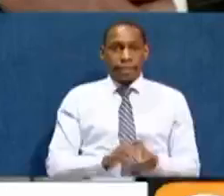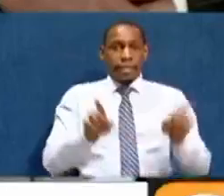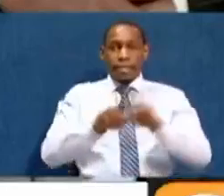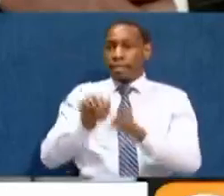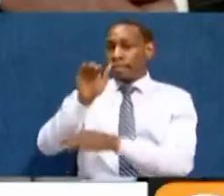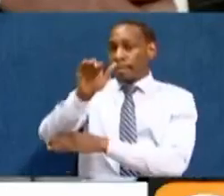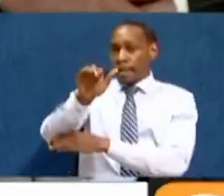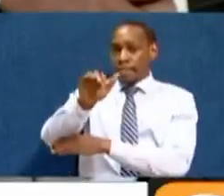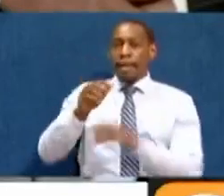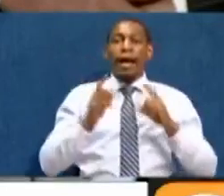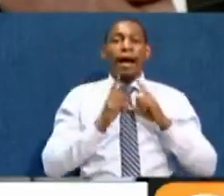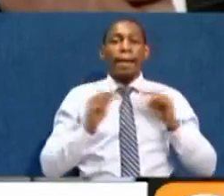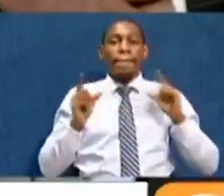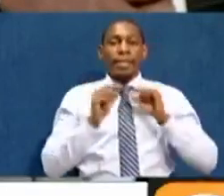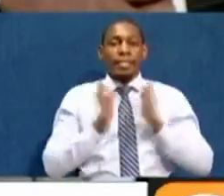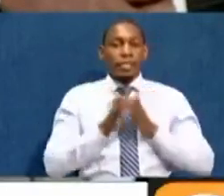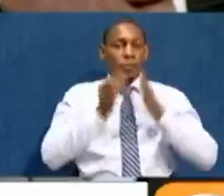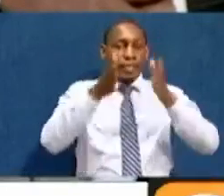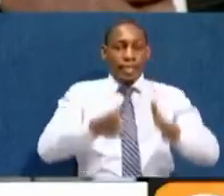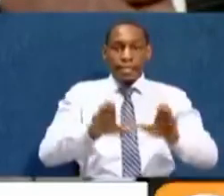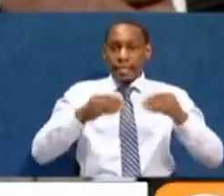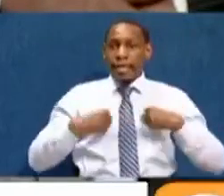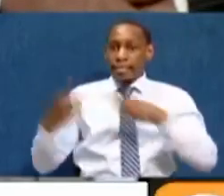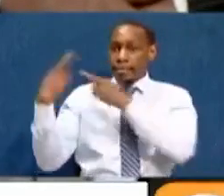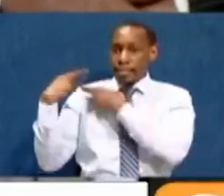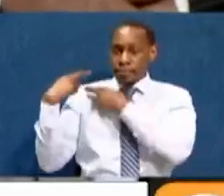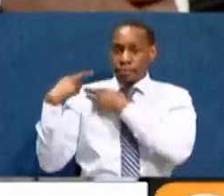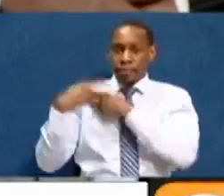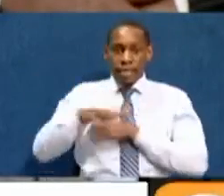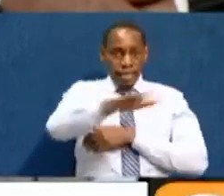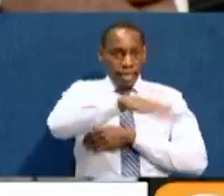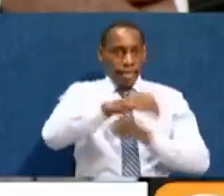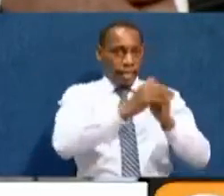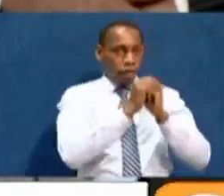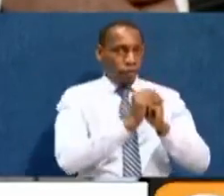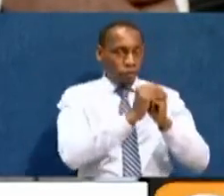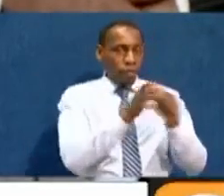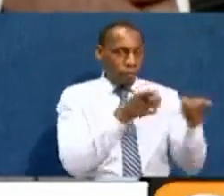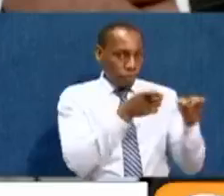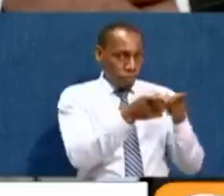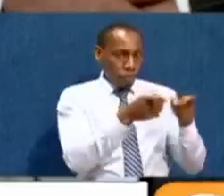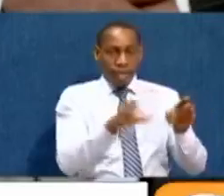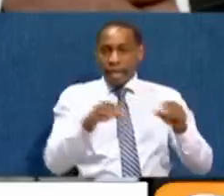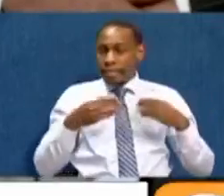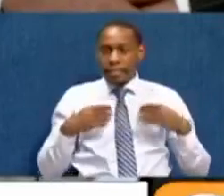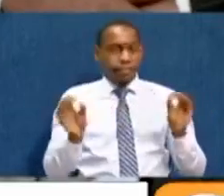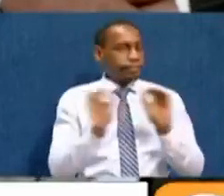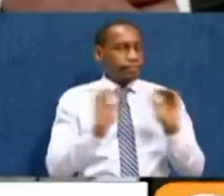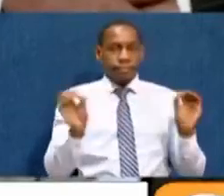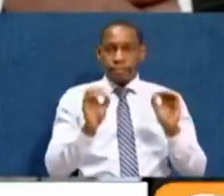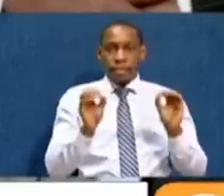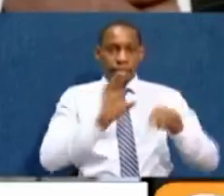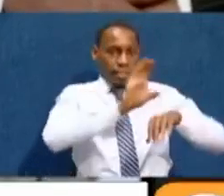ask our pastors and leaders to take charge of their places of worship and should not allow